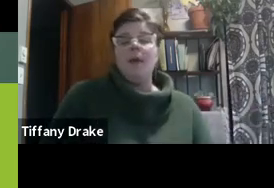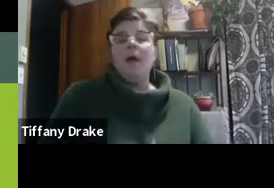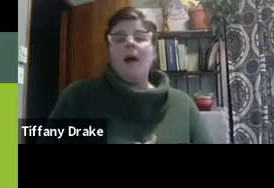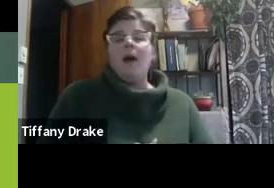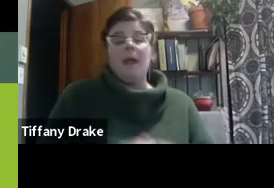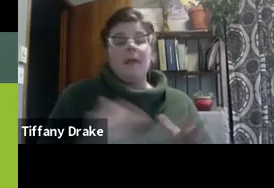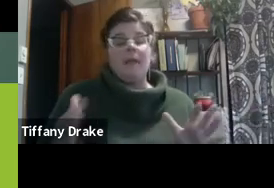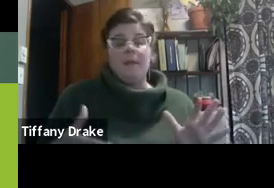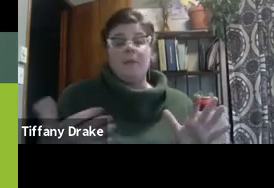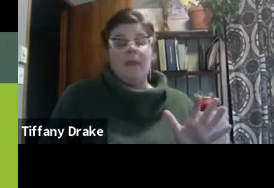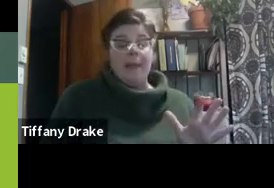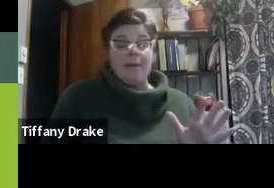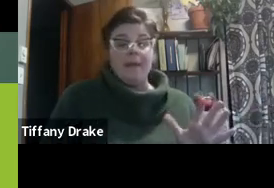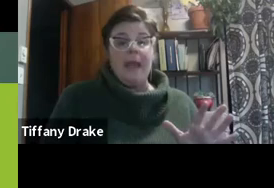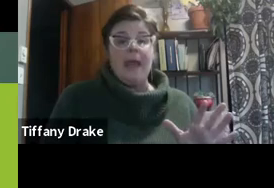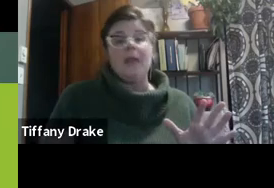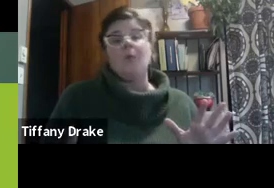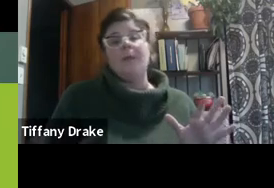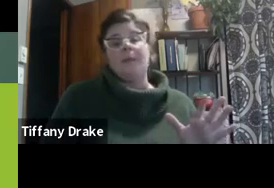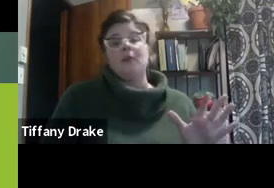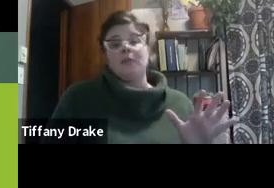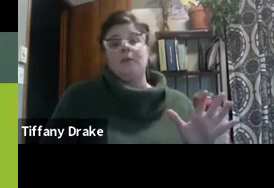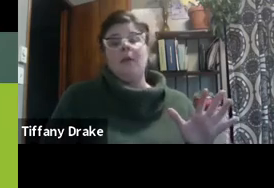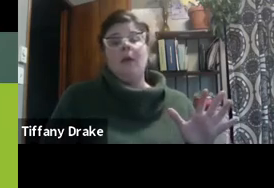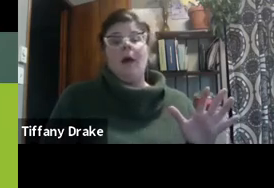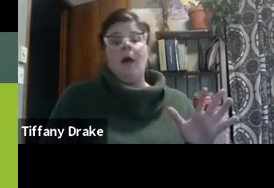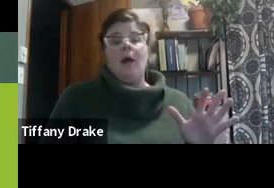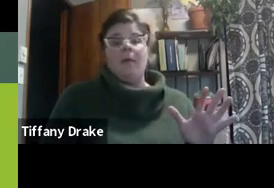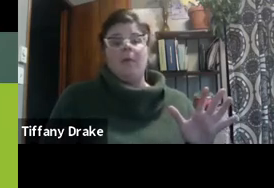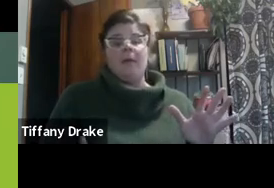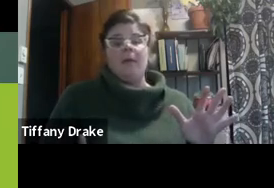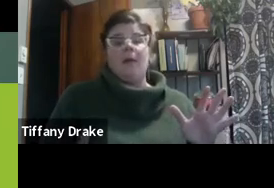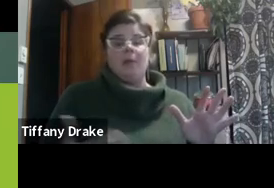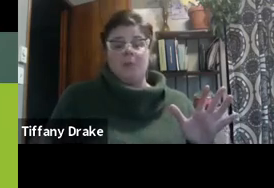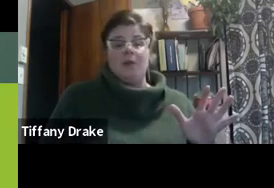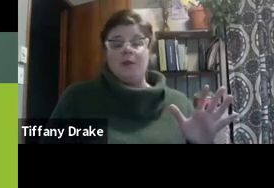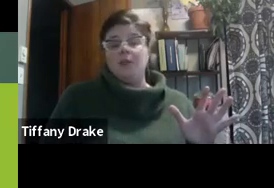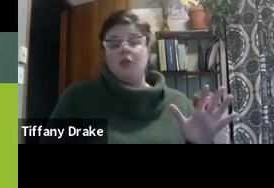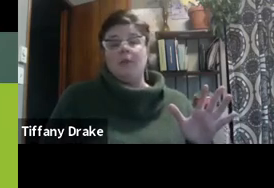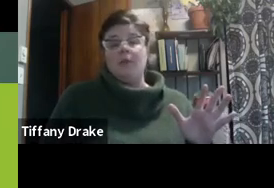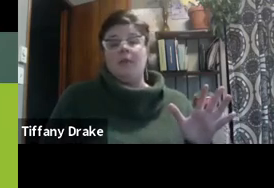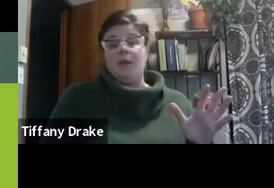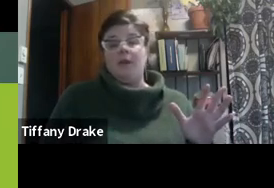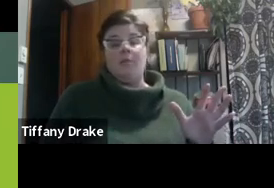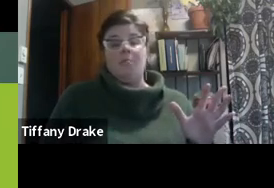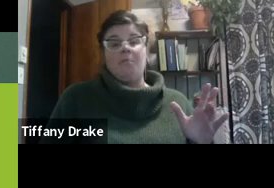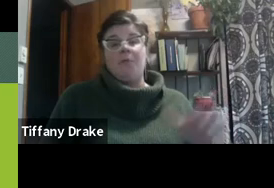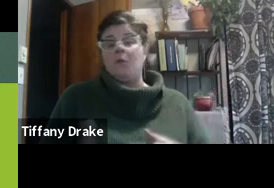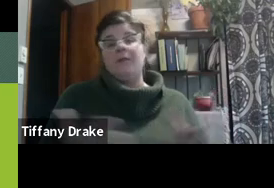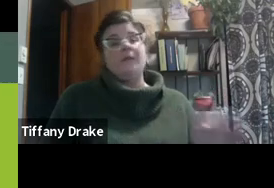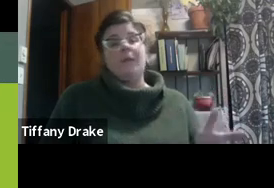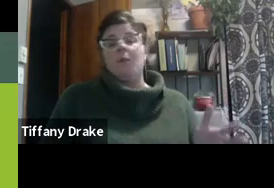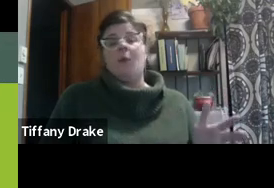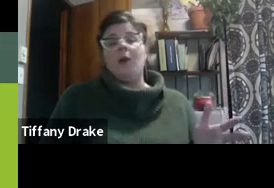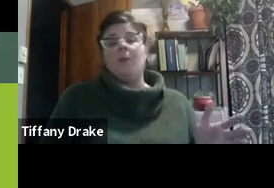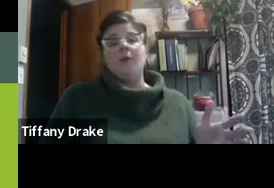job, and then the abuse happens again, it will be a bigger deal. It will be a much bigger deal in terms of the